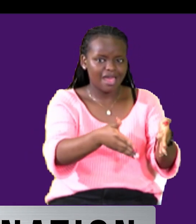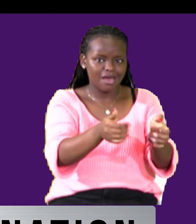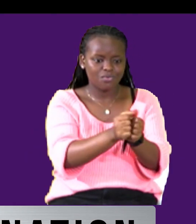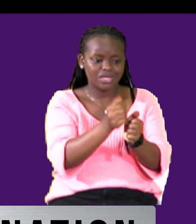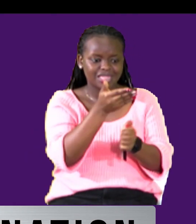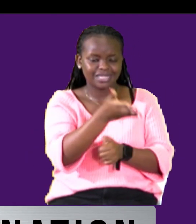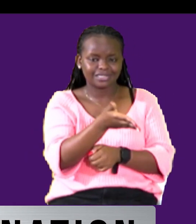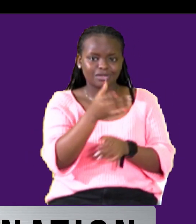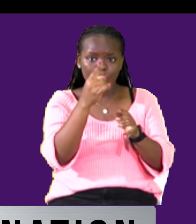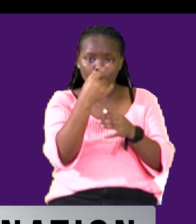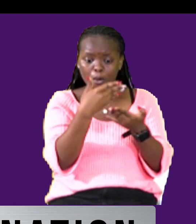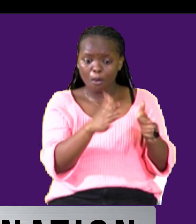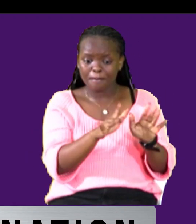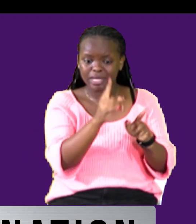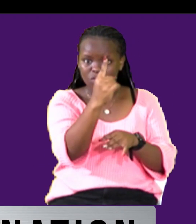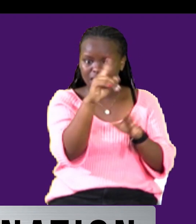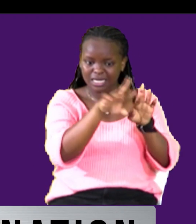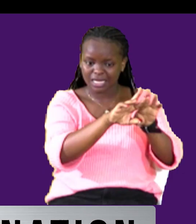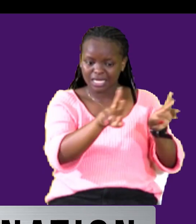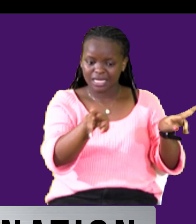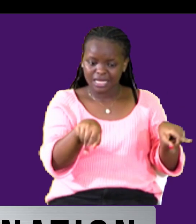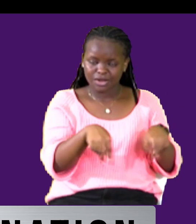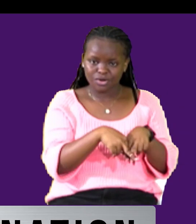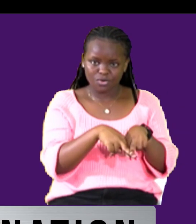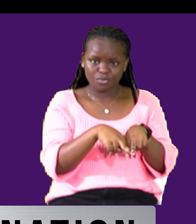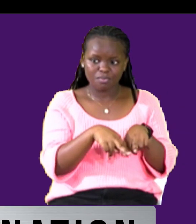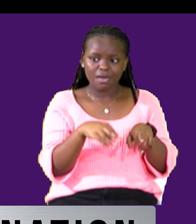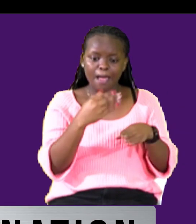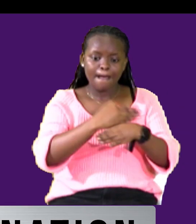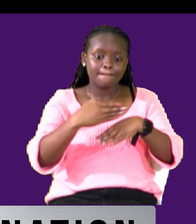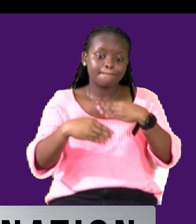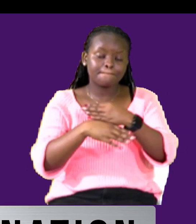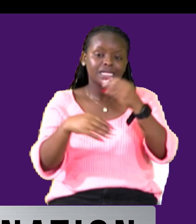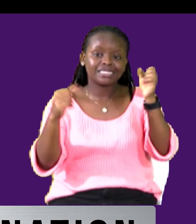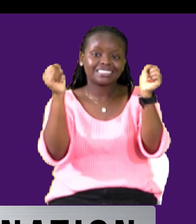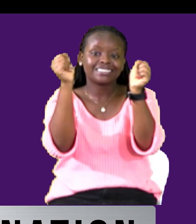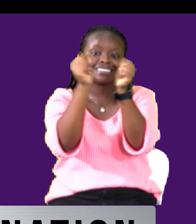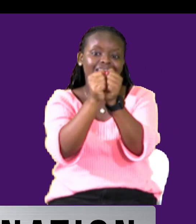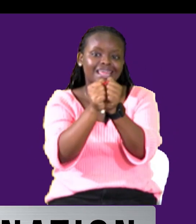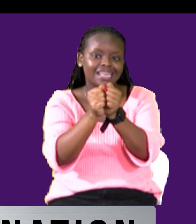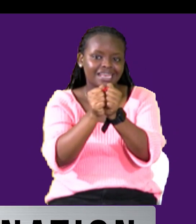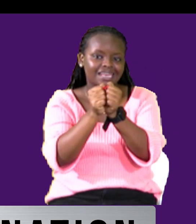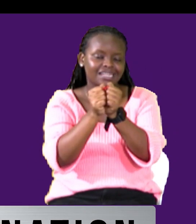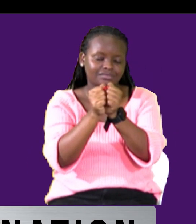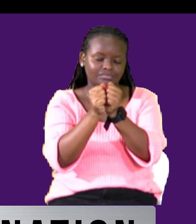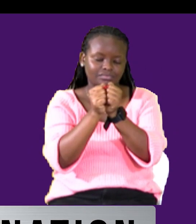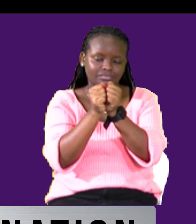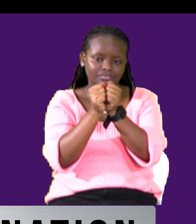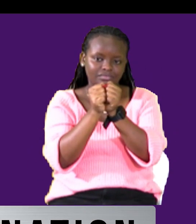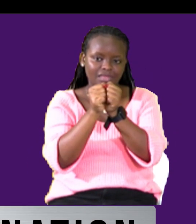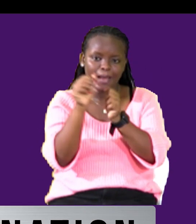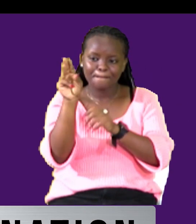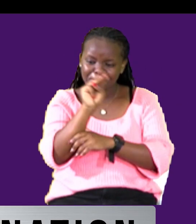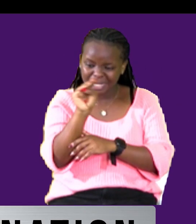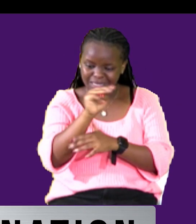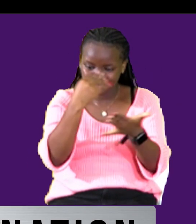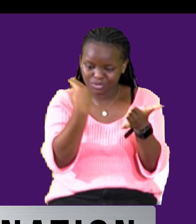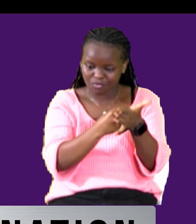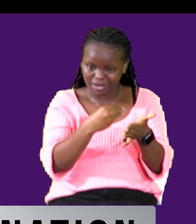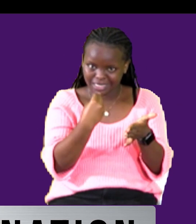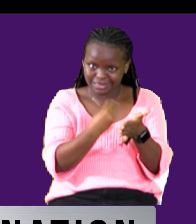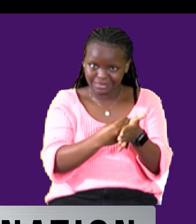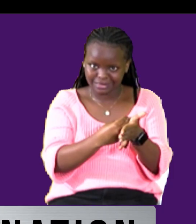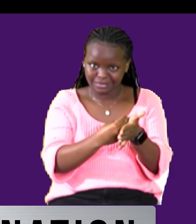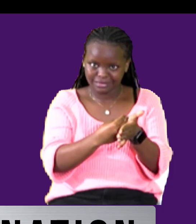one classroom, that money put together can build even 10 classrooms. It was millions of money. You